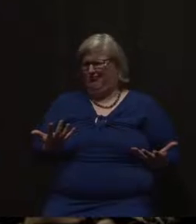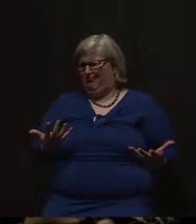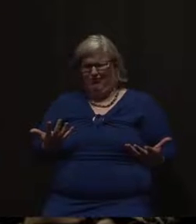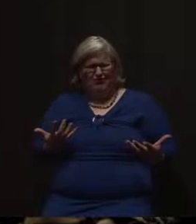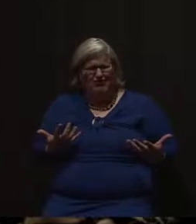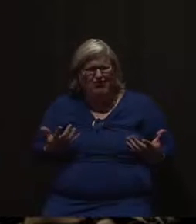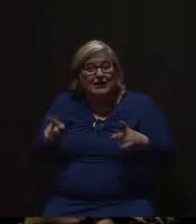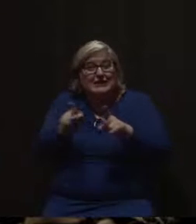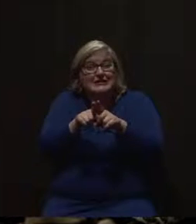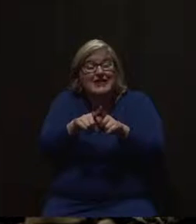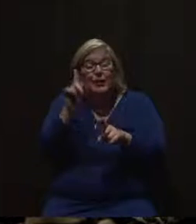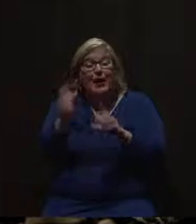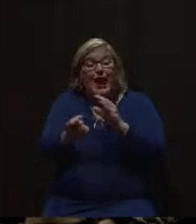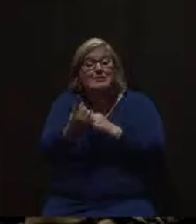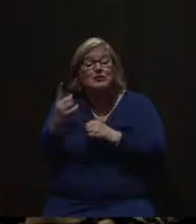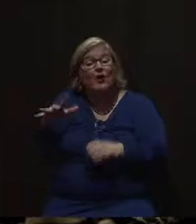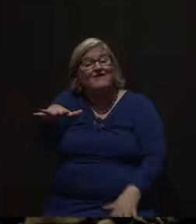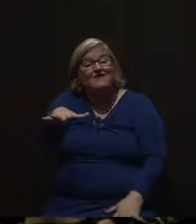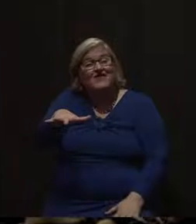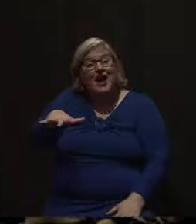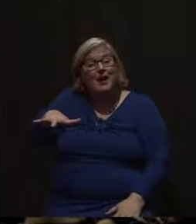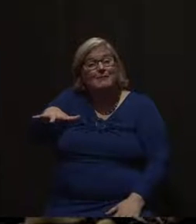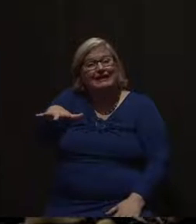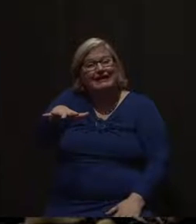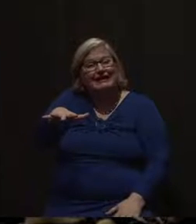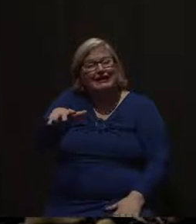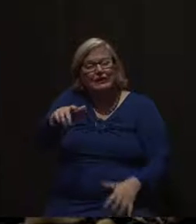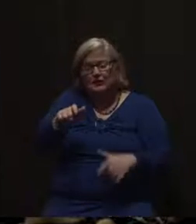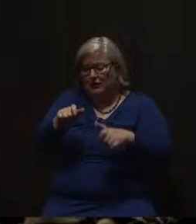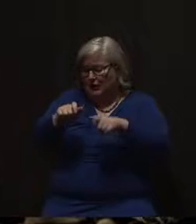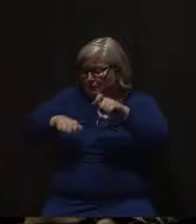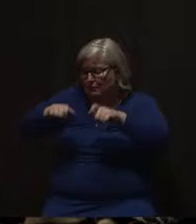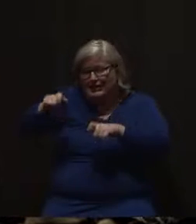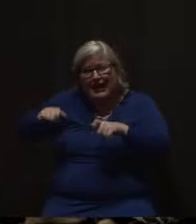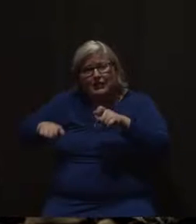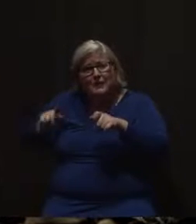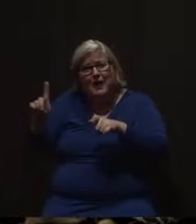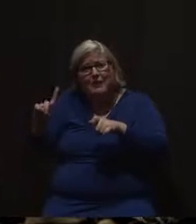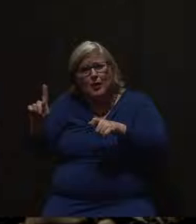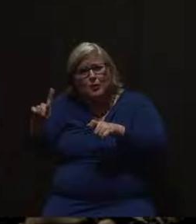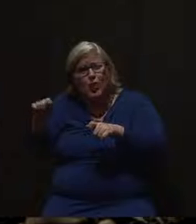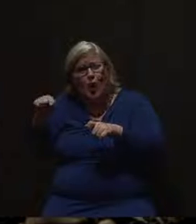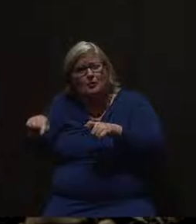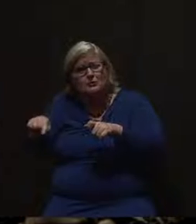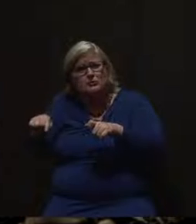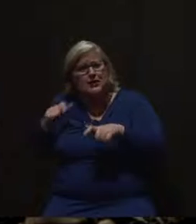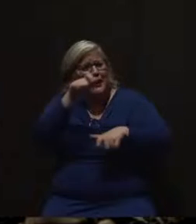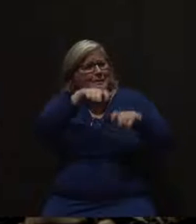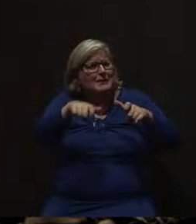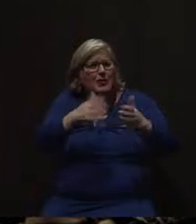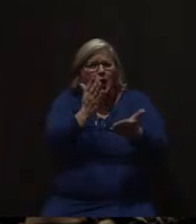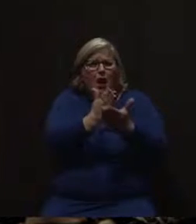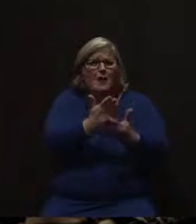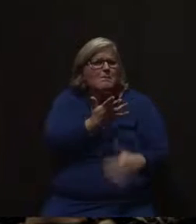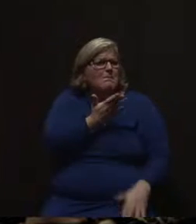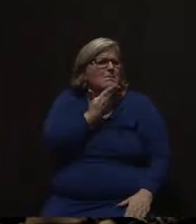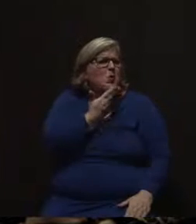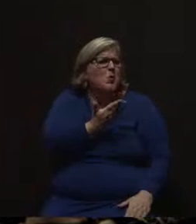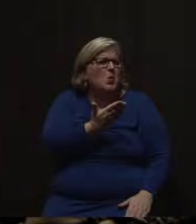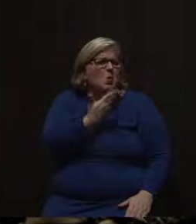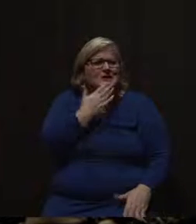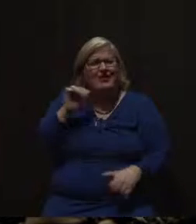the head. But actually, that's not true. They're characterized by boredom, because everyone is afraid of making a